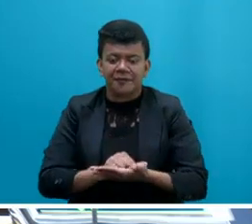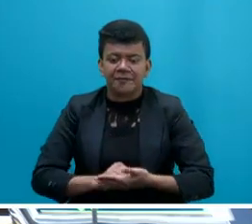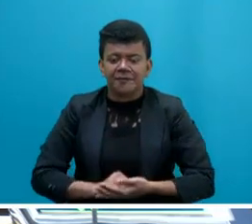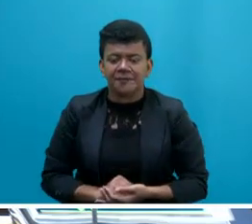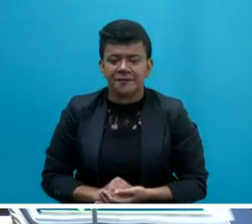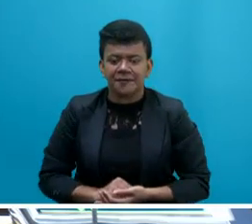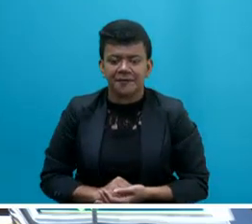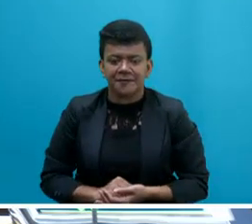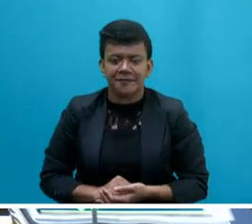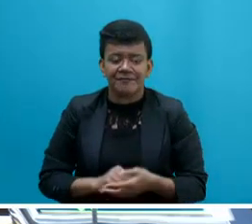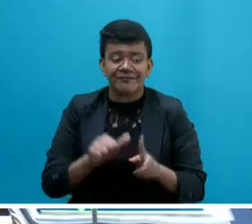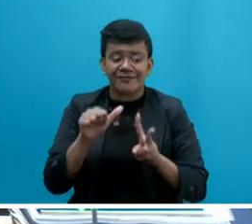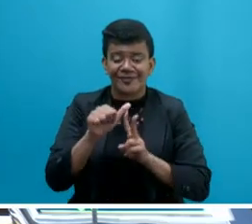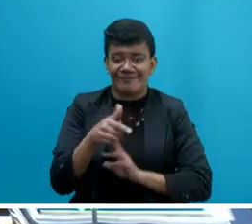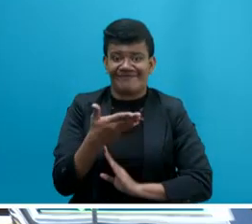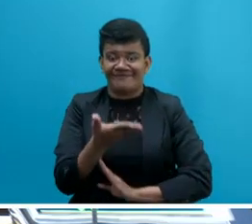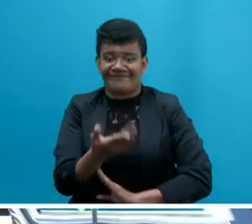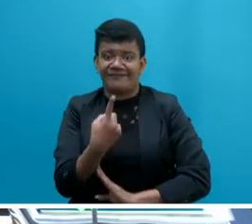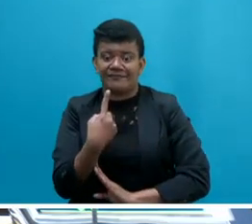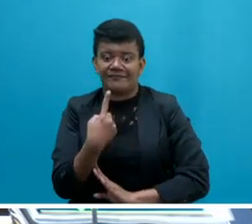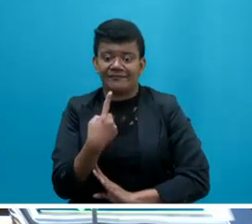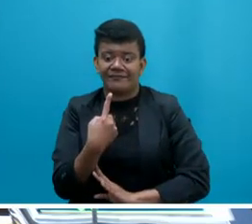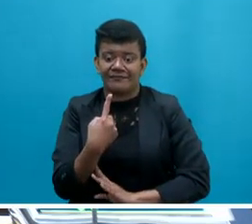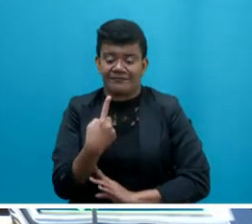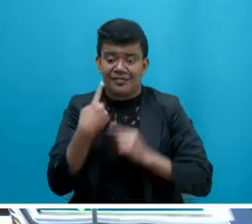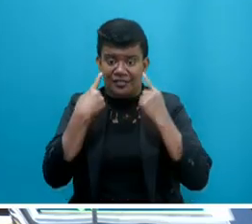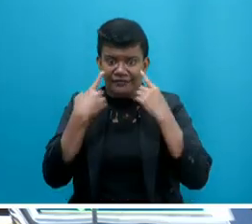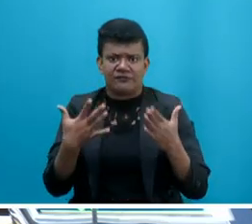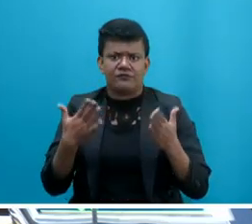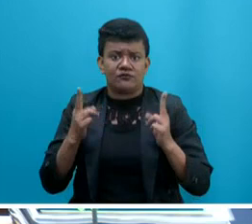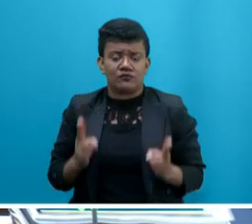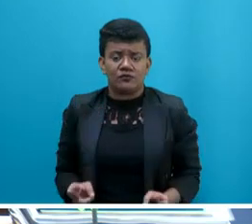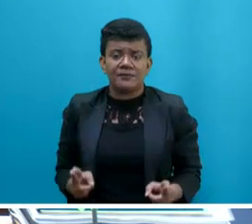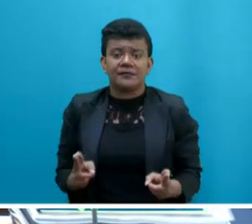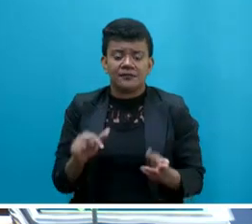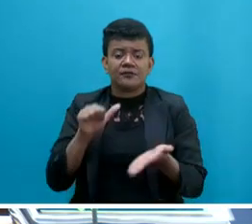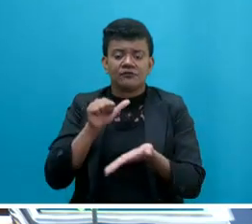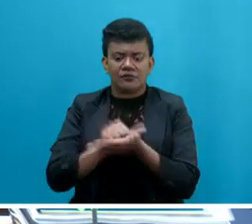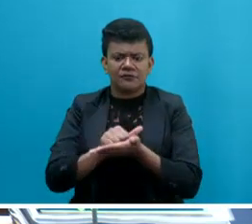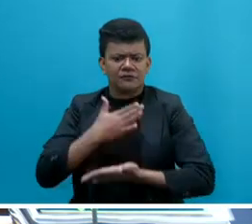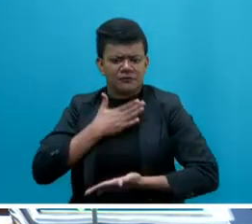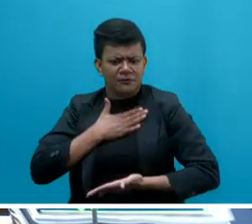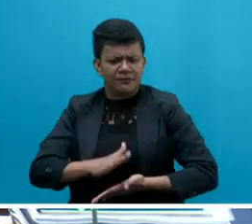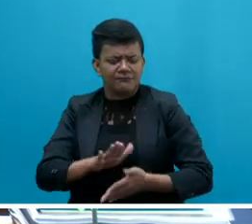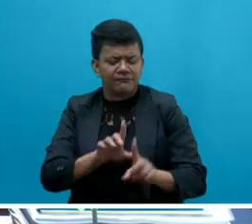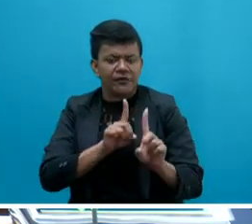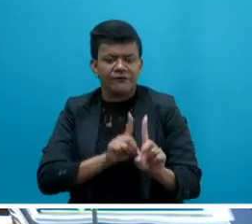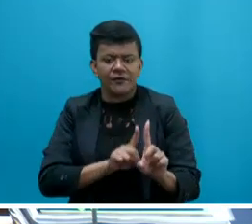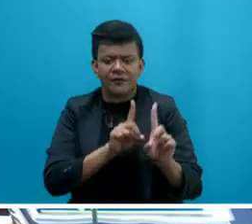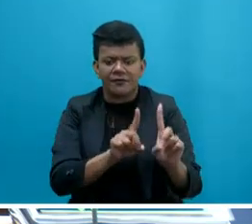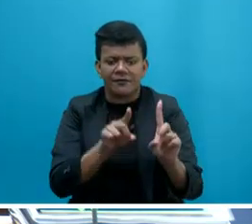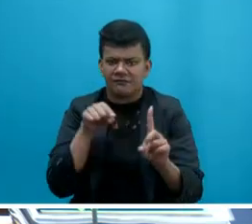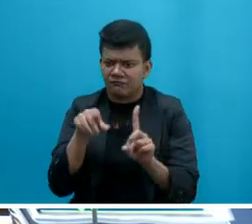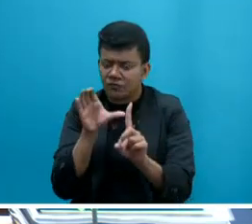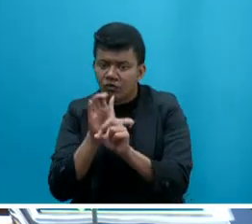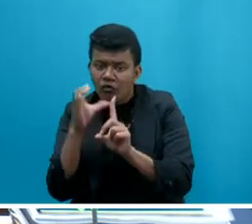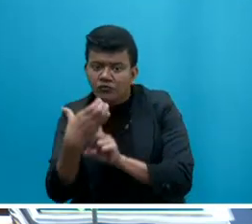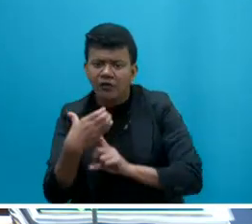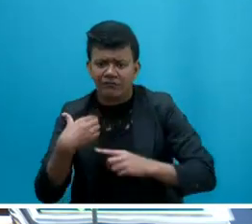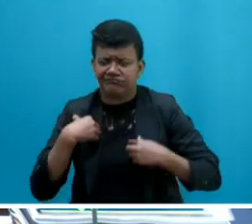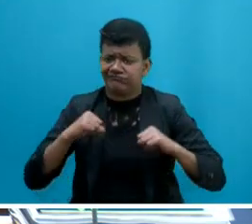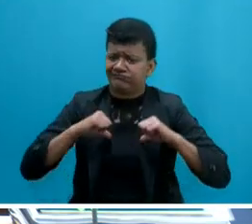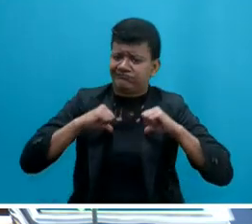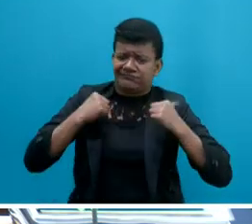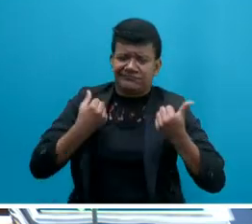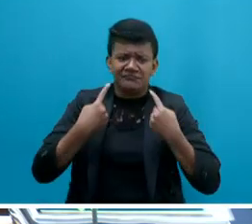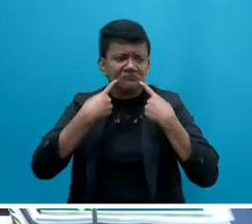Human Rights, while cultivating an ethos of a responsible human rights culture. I am proud to inform that the Fijian